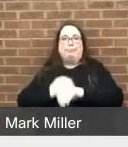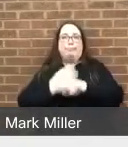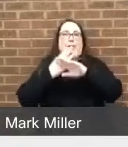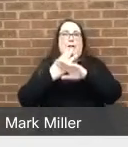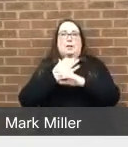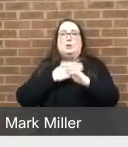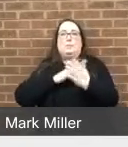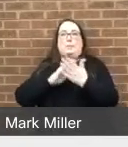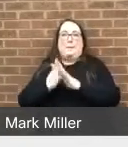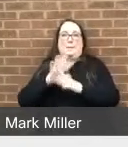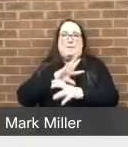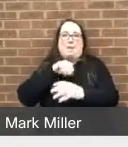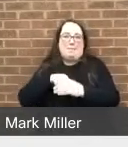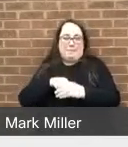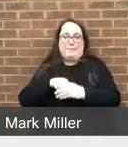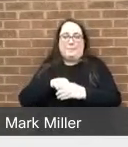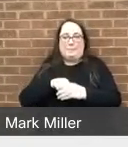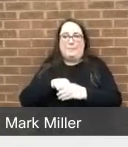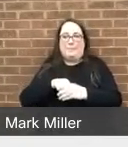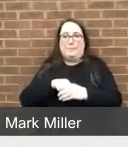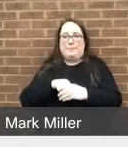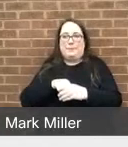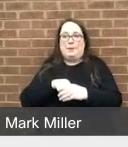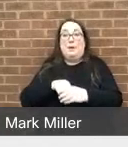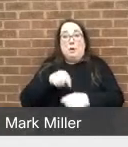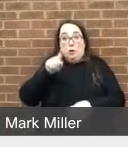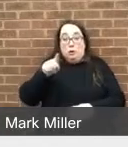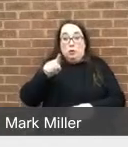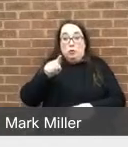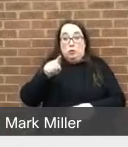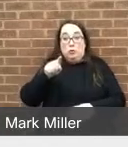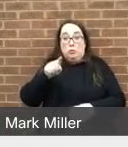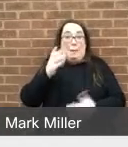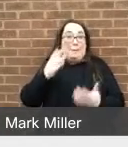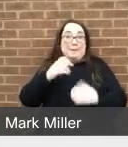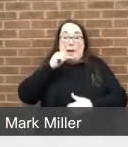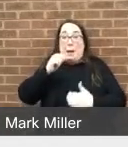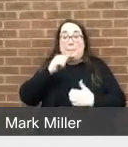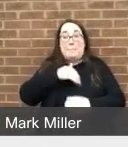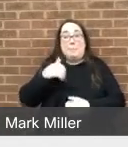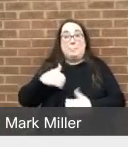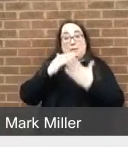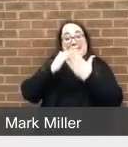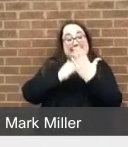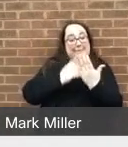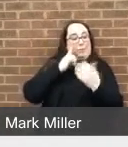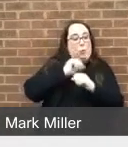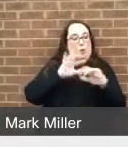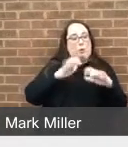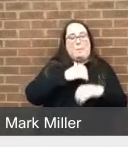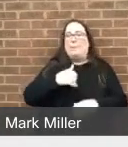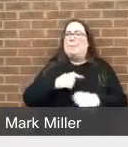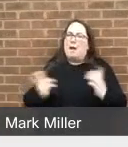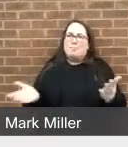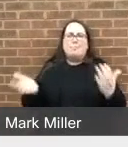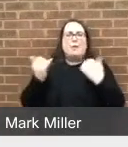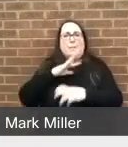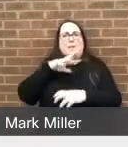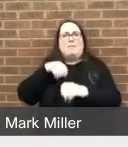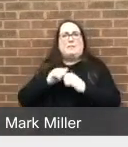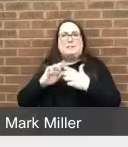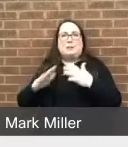involved. Even though you are not one of the members that were listed as a work group member, please get involved as a community member.